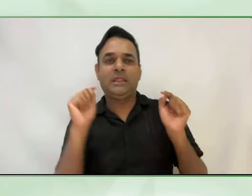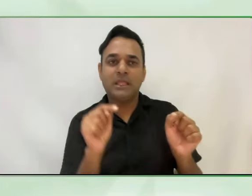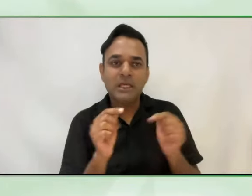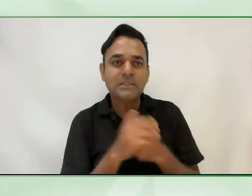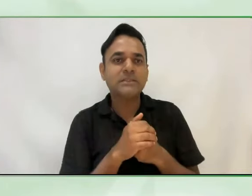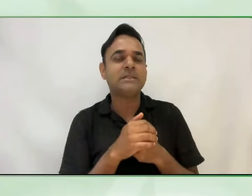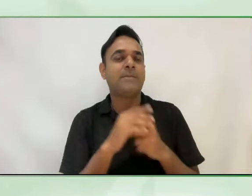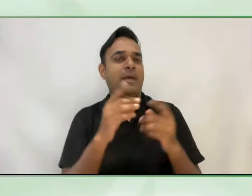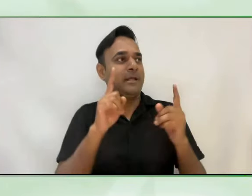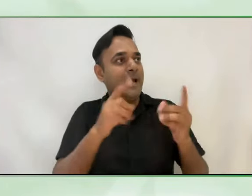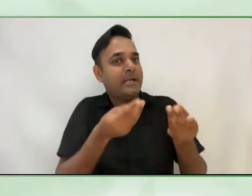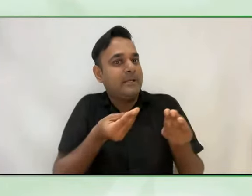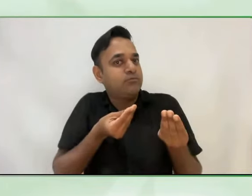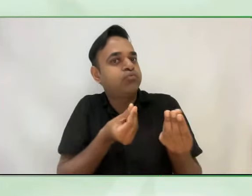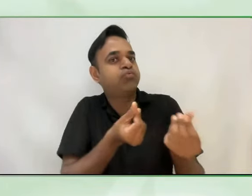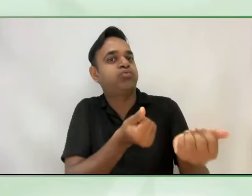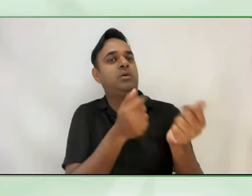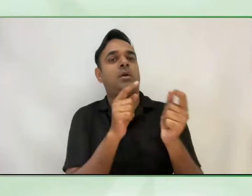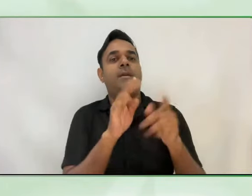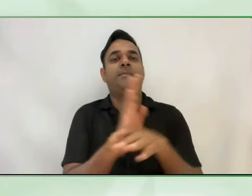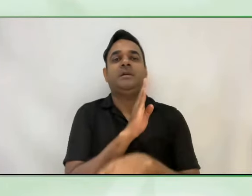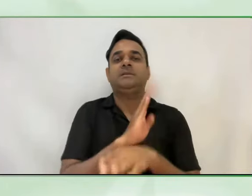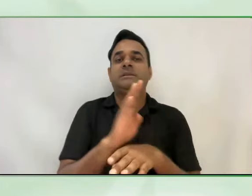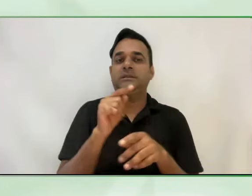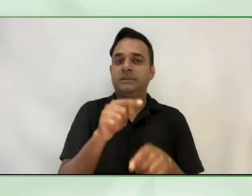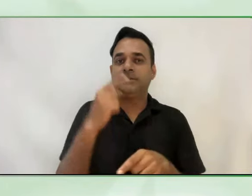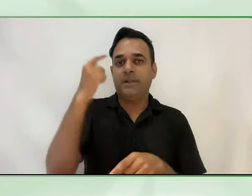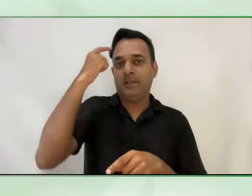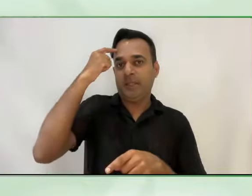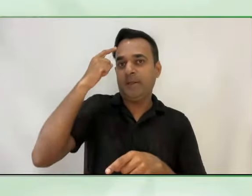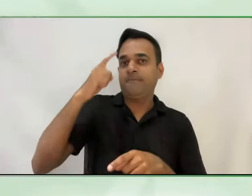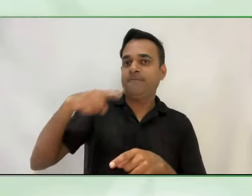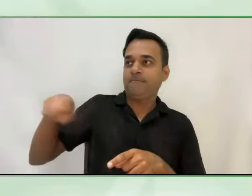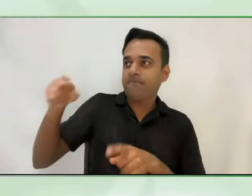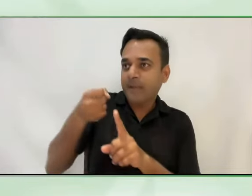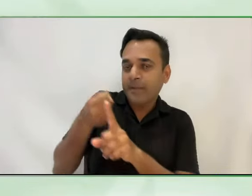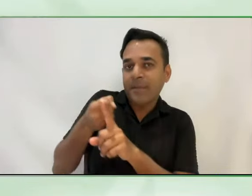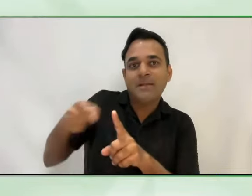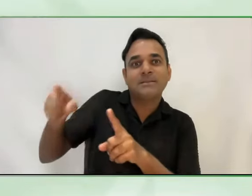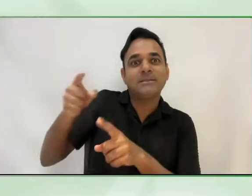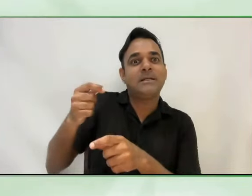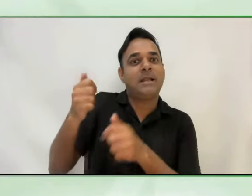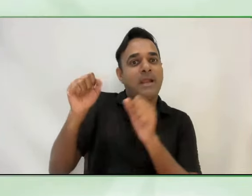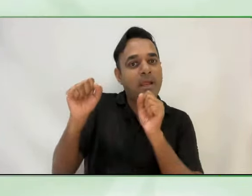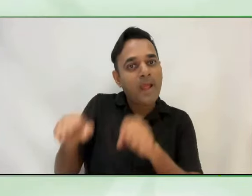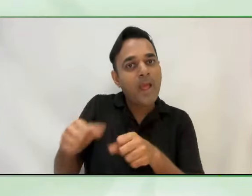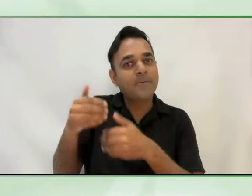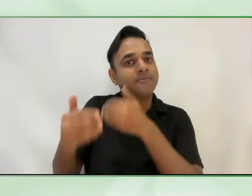great interview at the Fireside Chat. Thank you so much, James. Thank you for having me. Cheers.